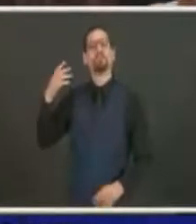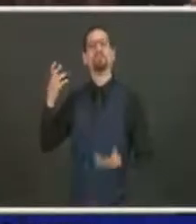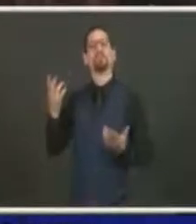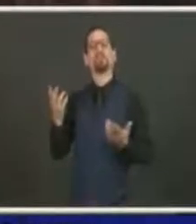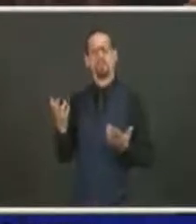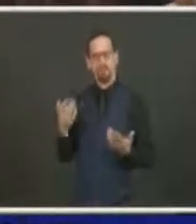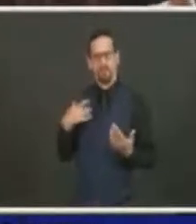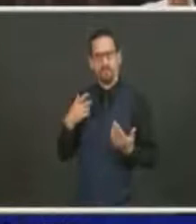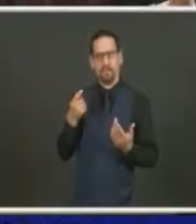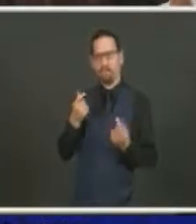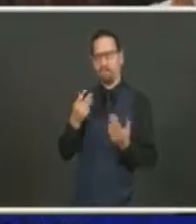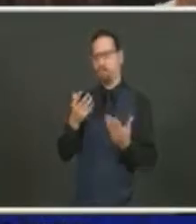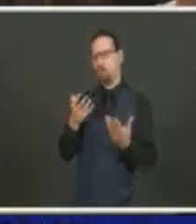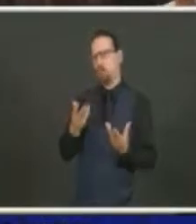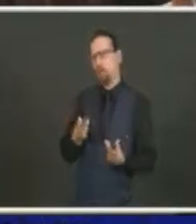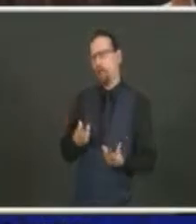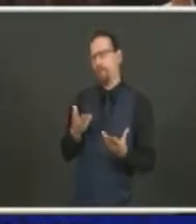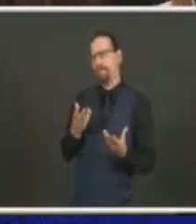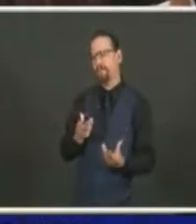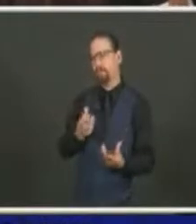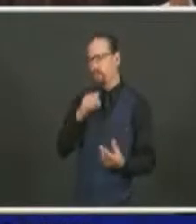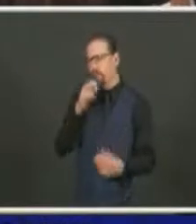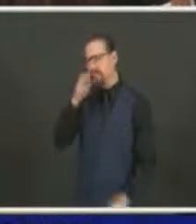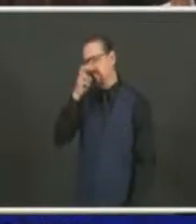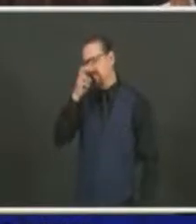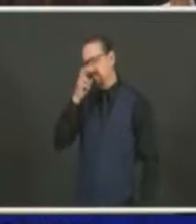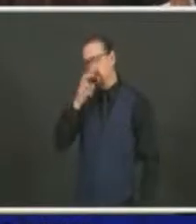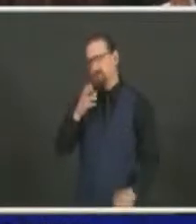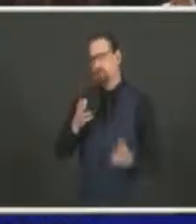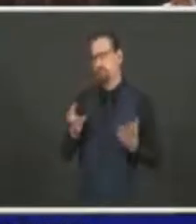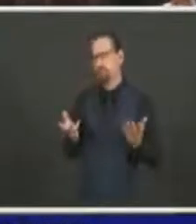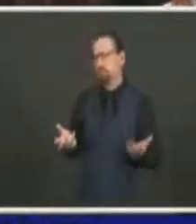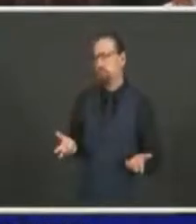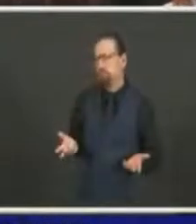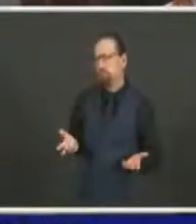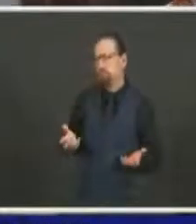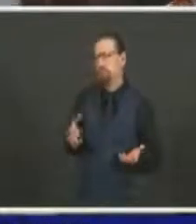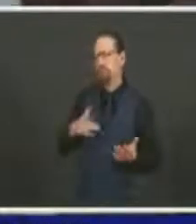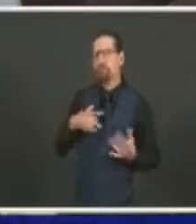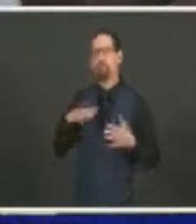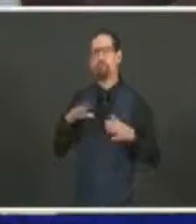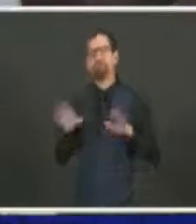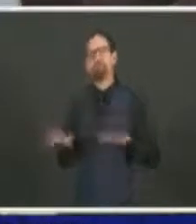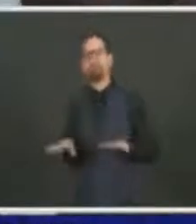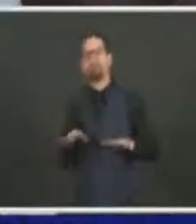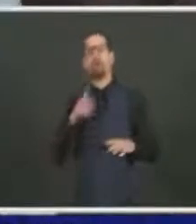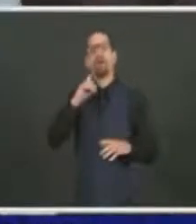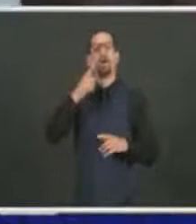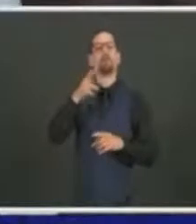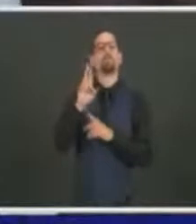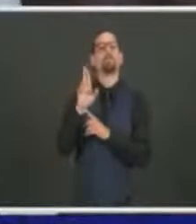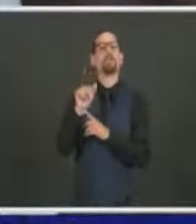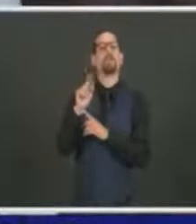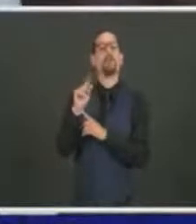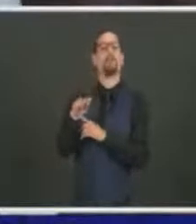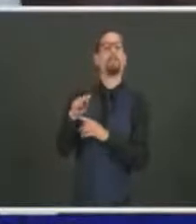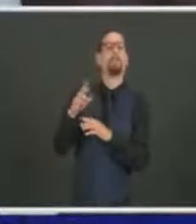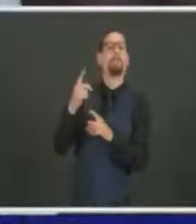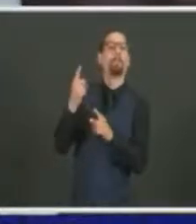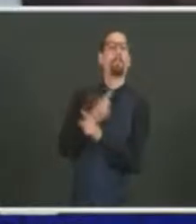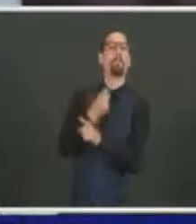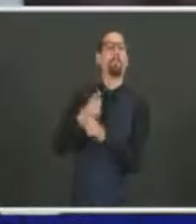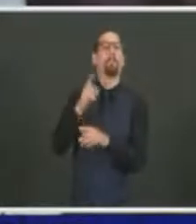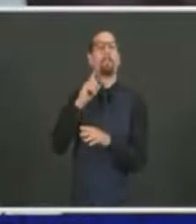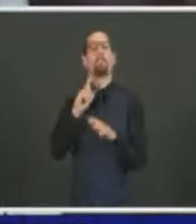random checks by state officials on certain businesses, with results being kept between businesses and DBR.